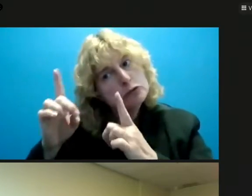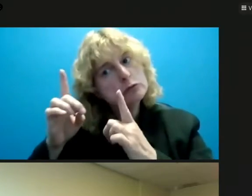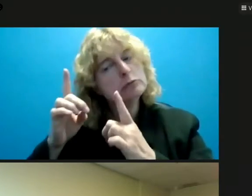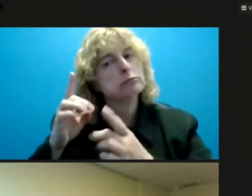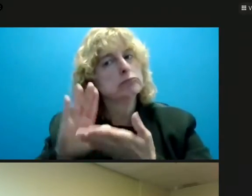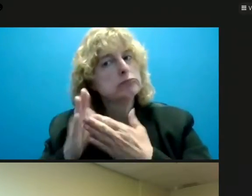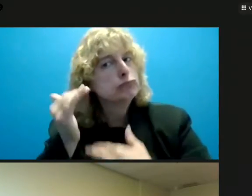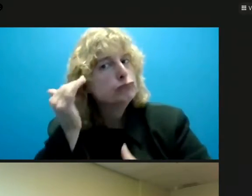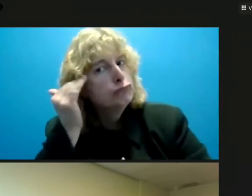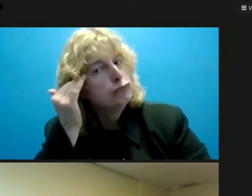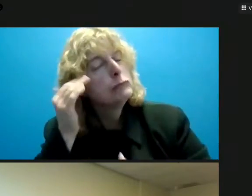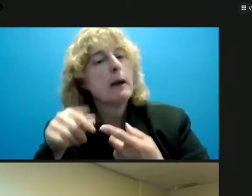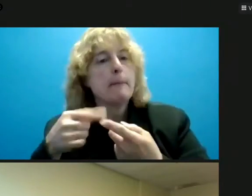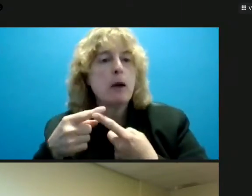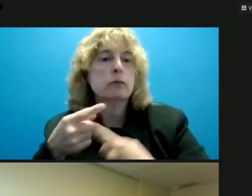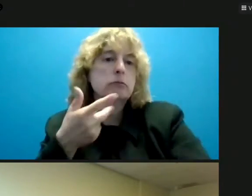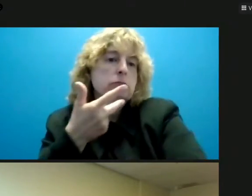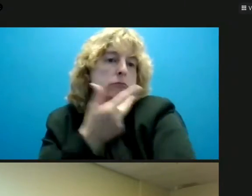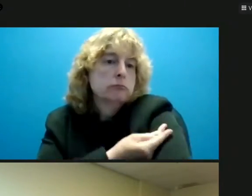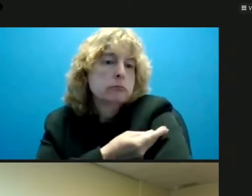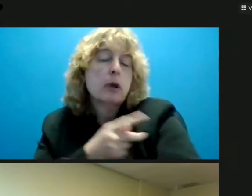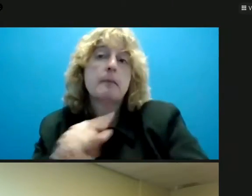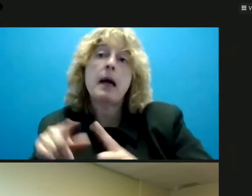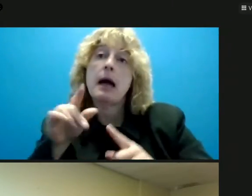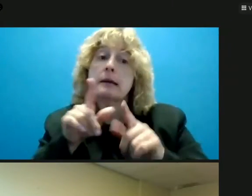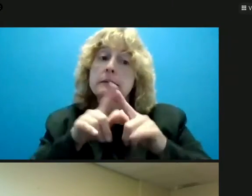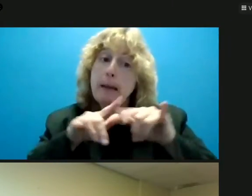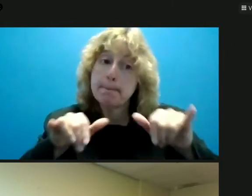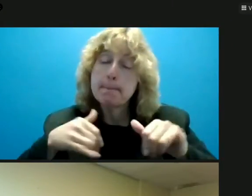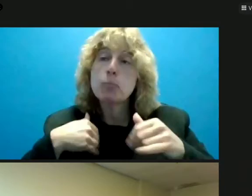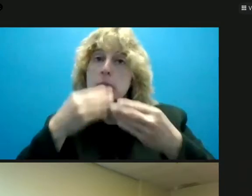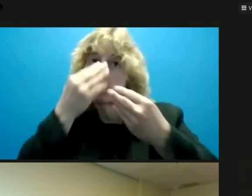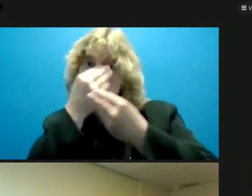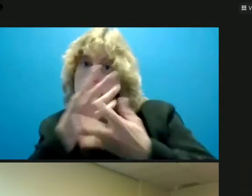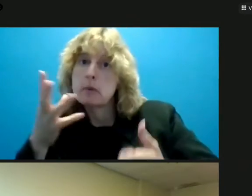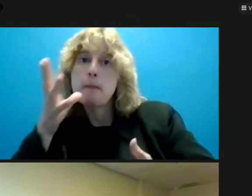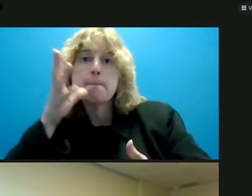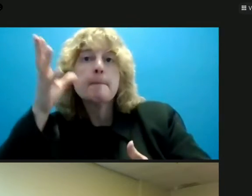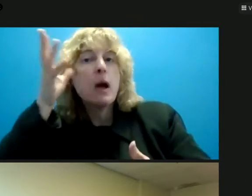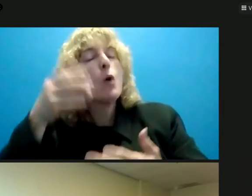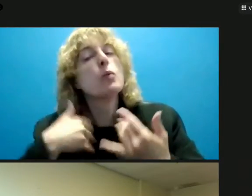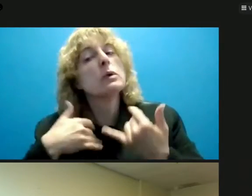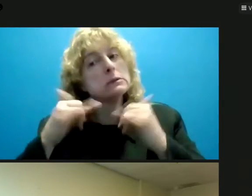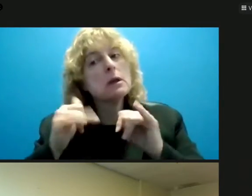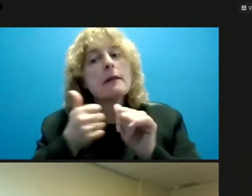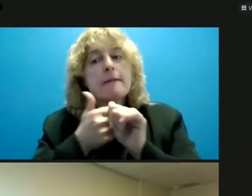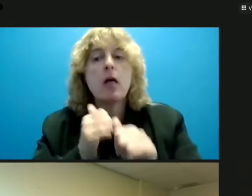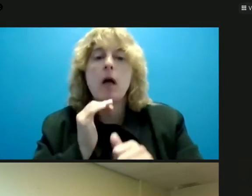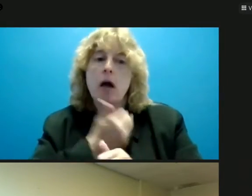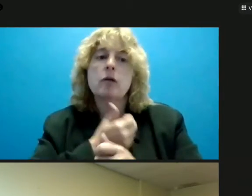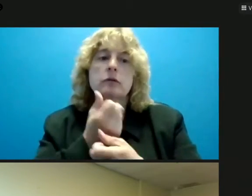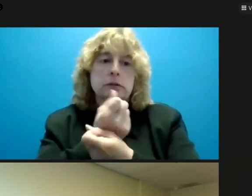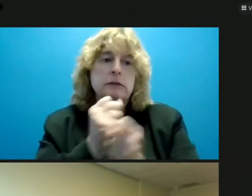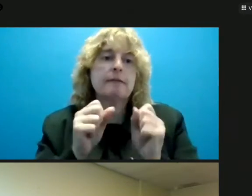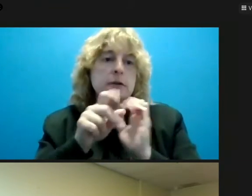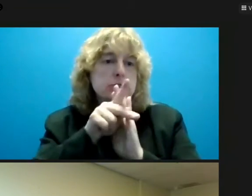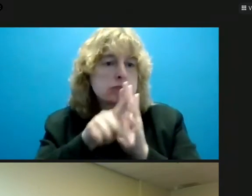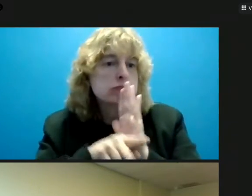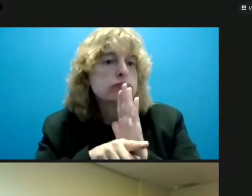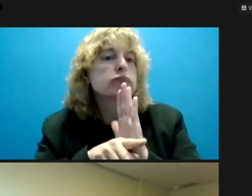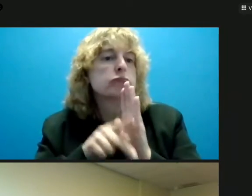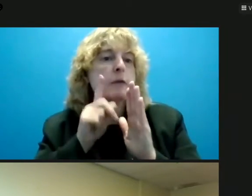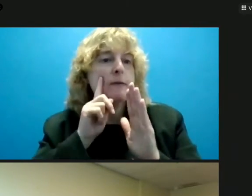parents know that we're still adhering to our safety precautions as we're moving forward and really getting accustomed to the new normal